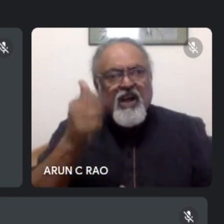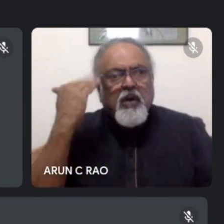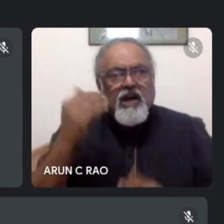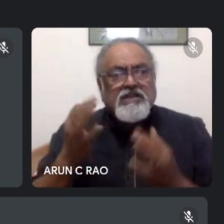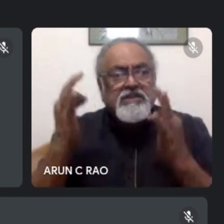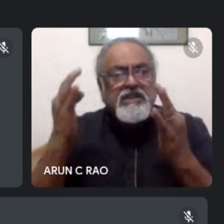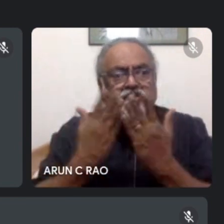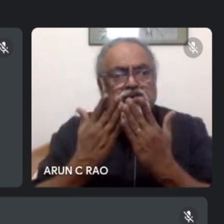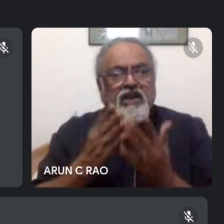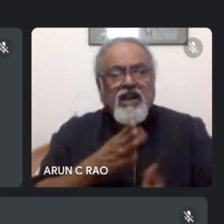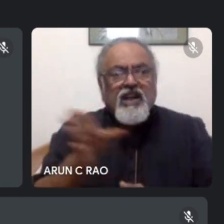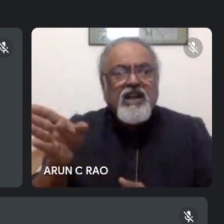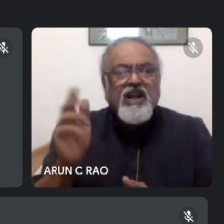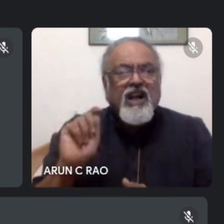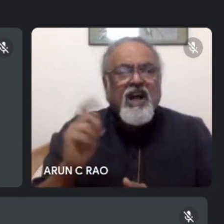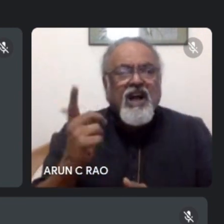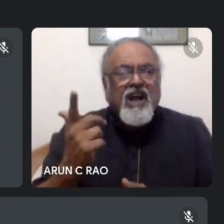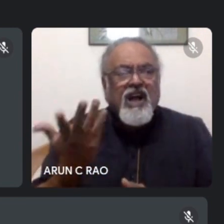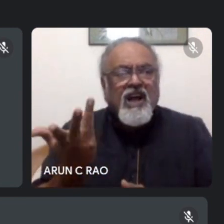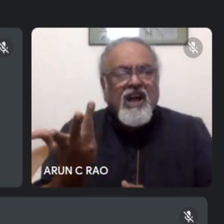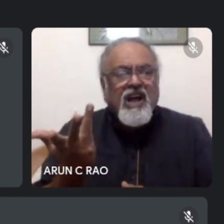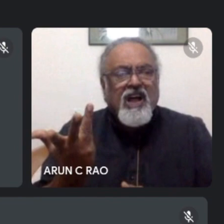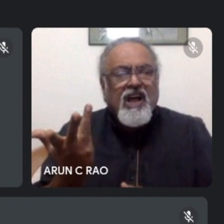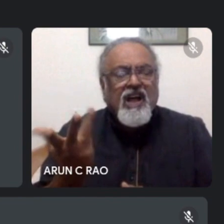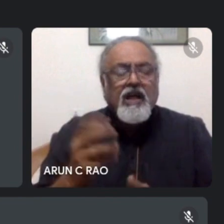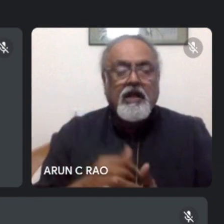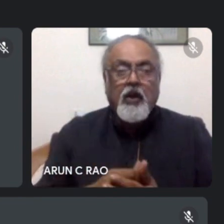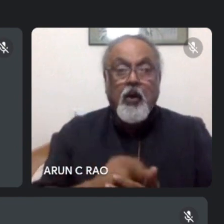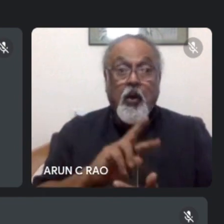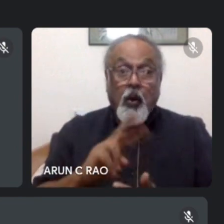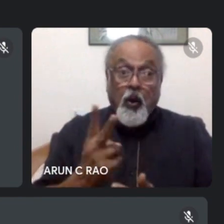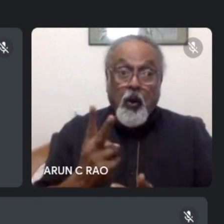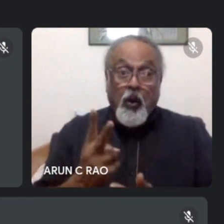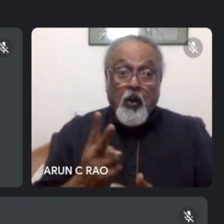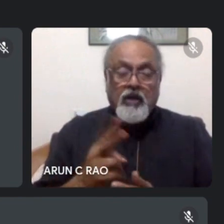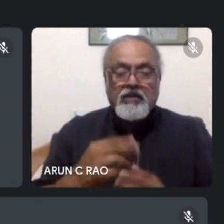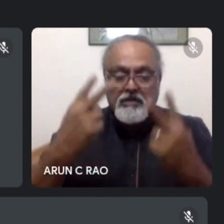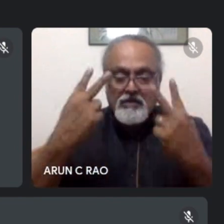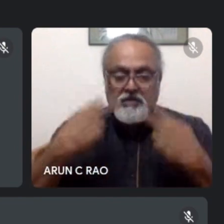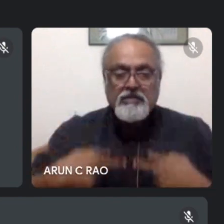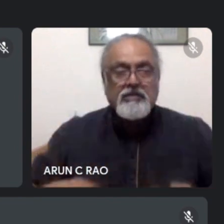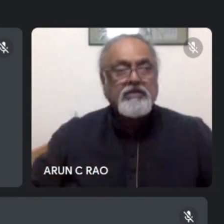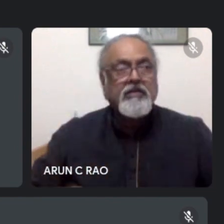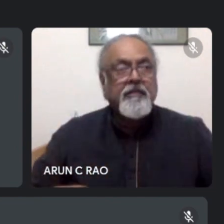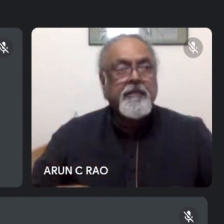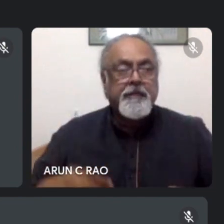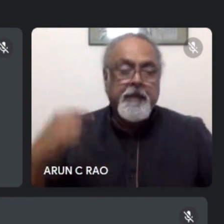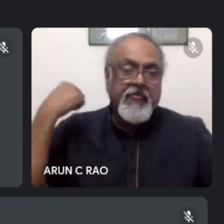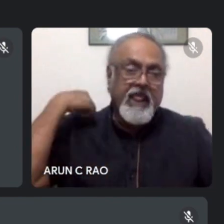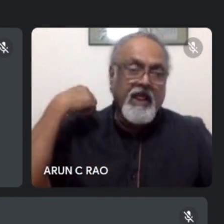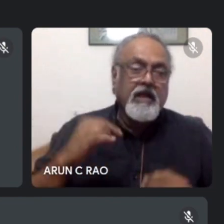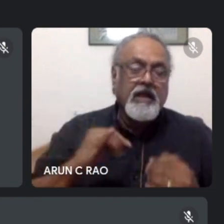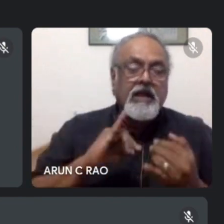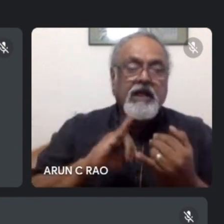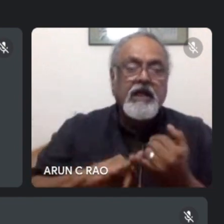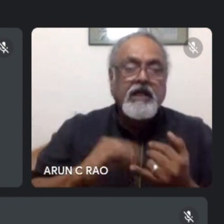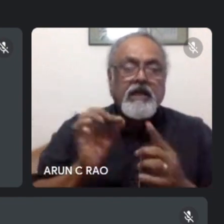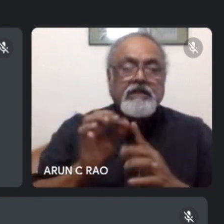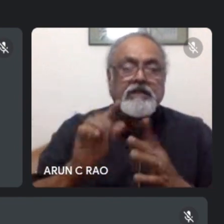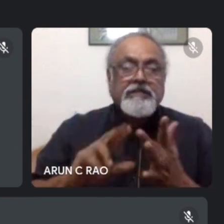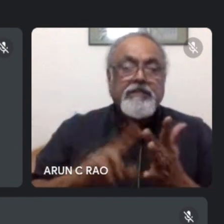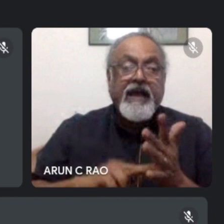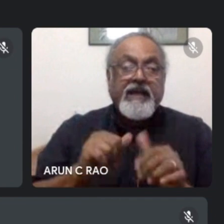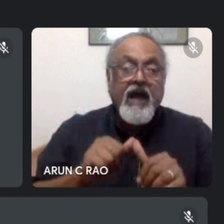go to a special school? Or there would be comments on my appearance, because I have spina bifida. It's a physical